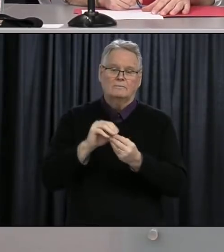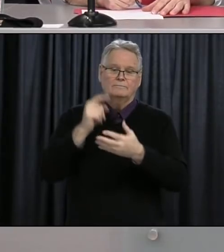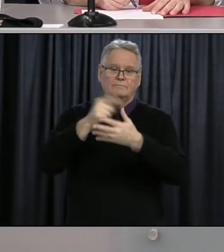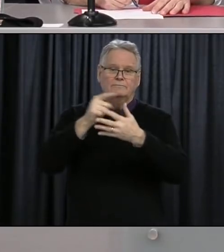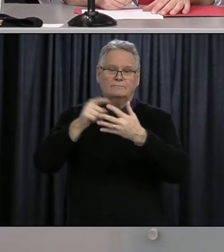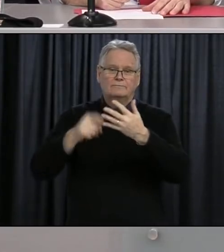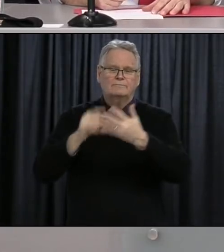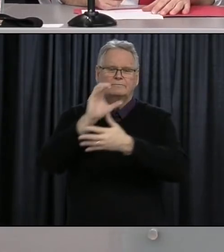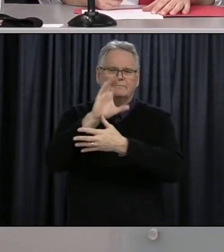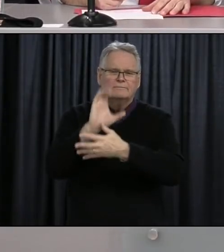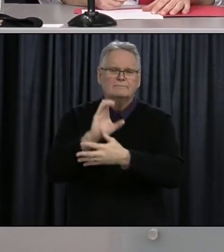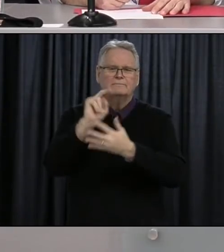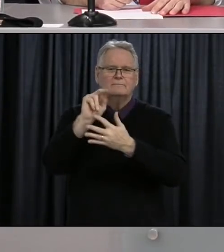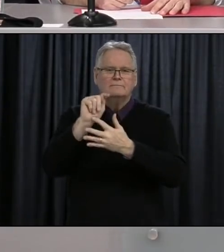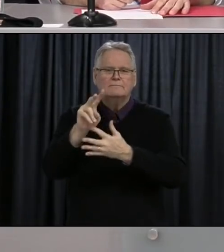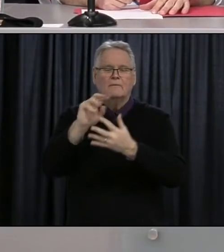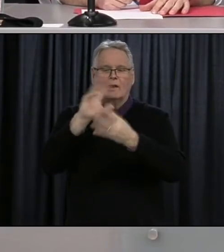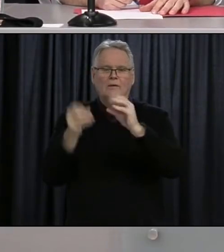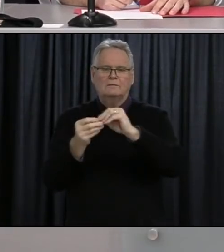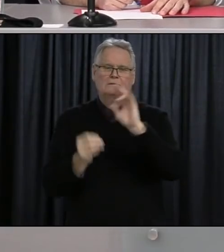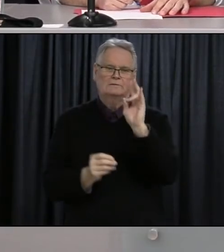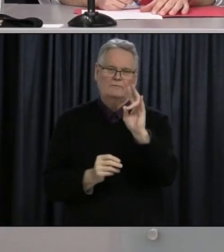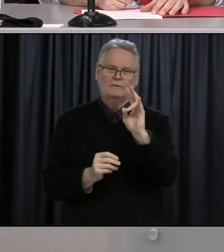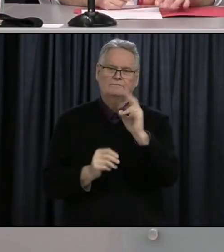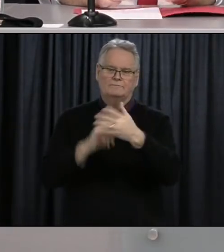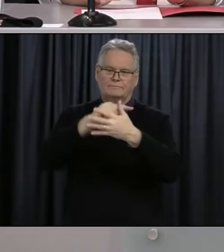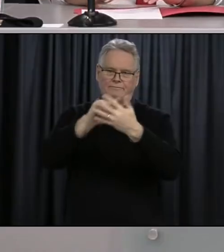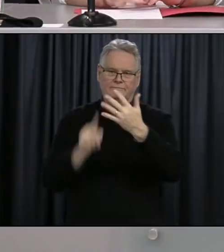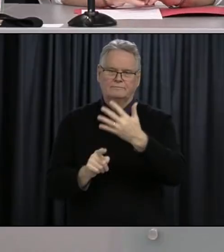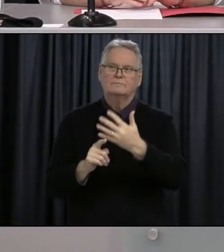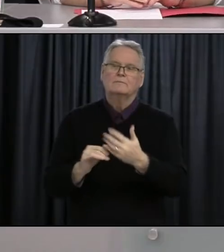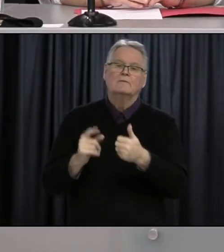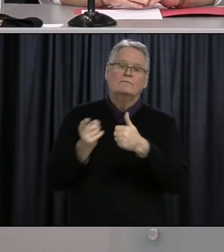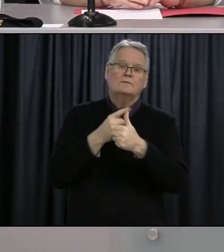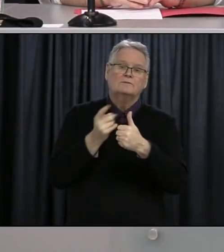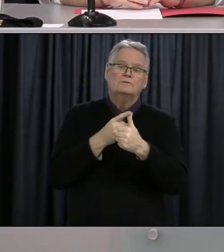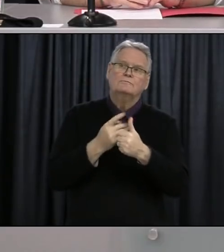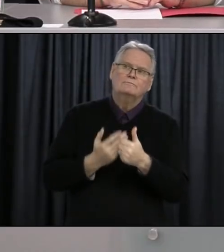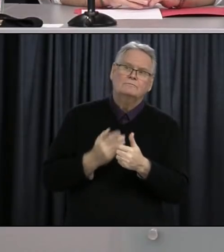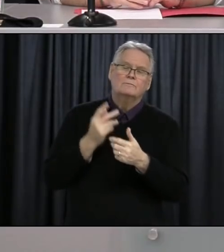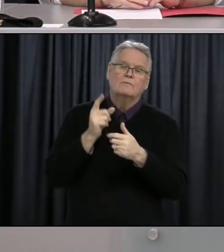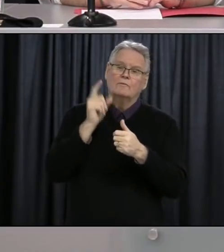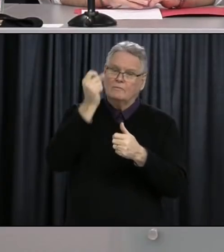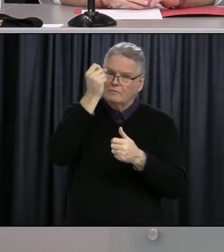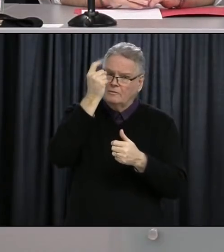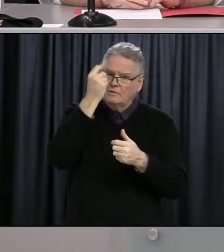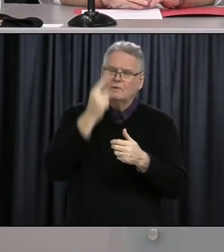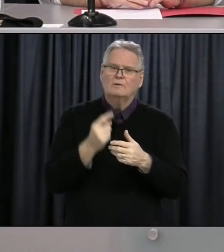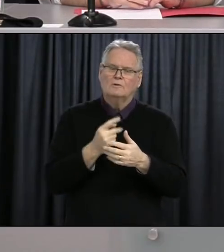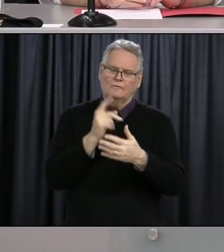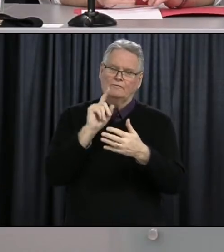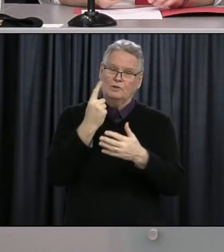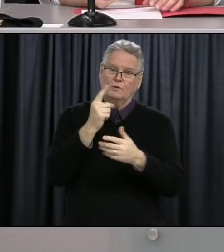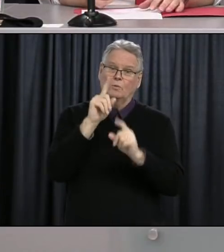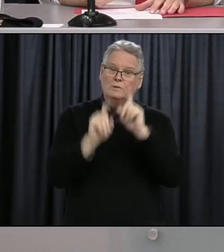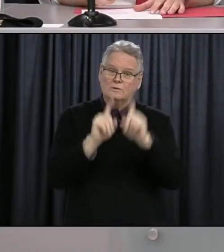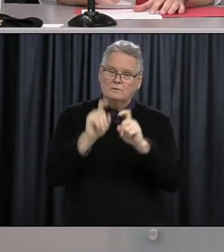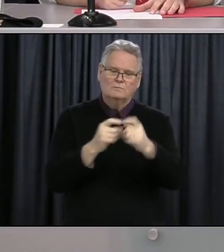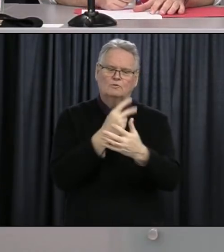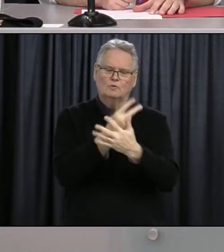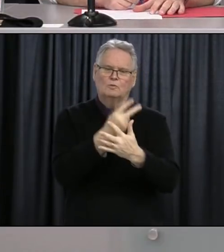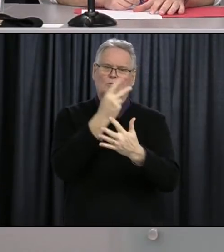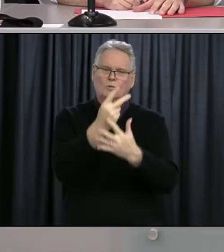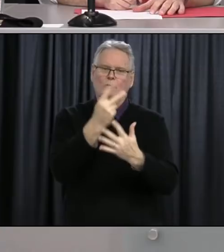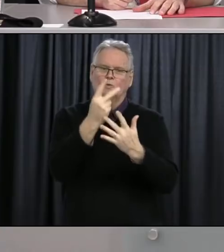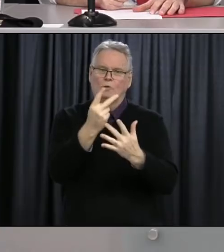answer session will be conducted in 2 rounds, where each reporter will have the opportunity to ask 1 question and 1 follow-up per round. Following this, I will